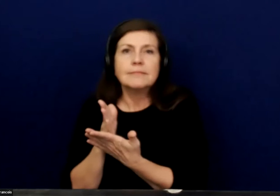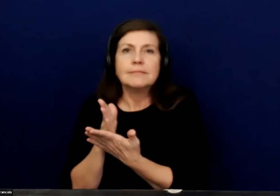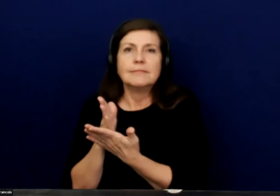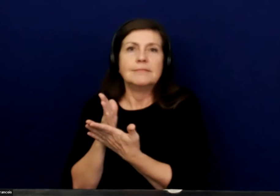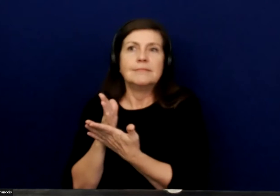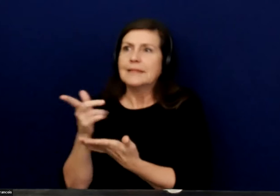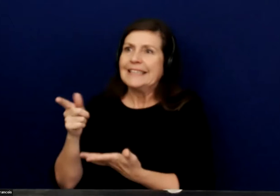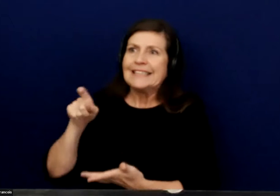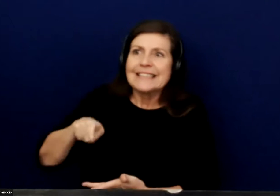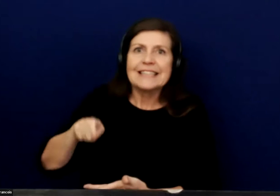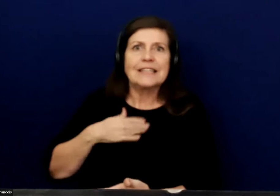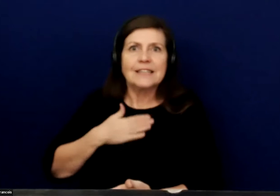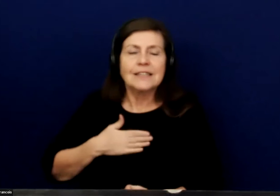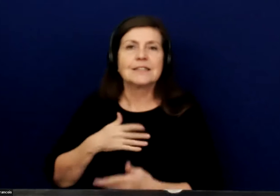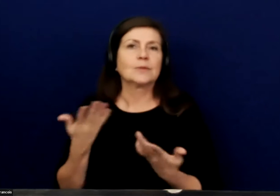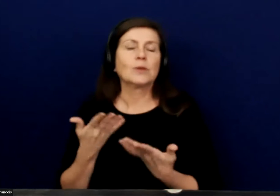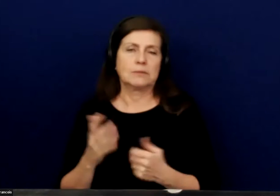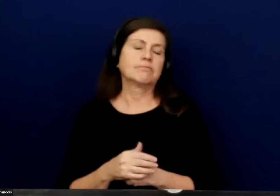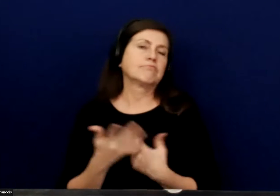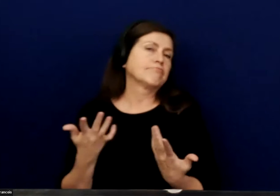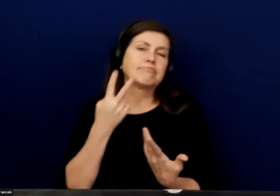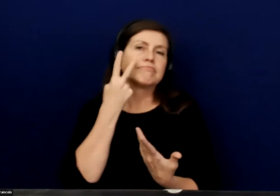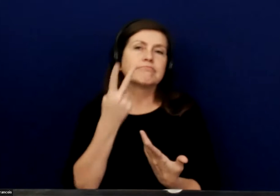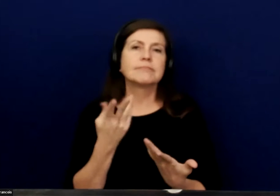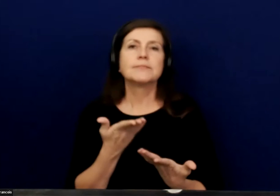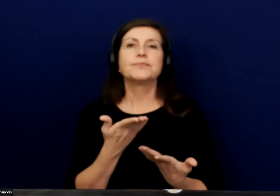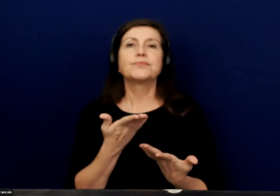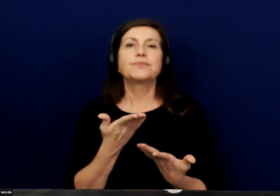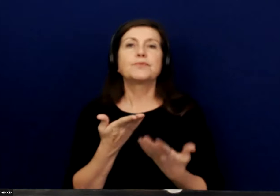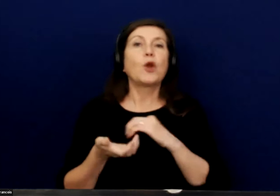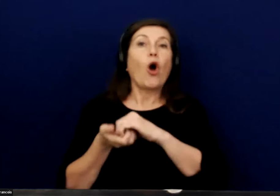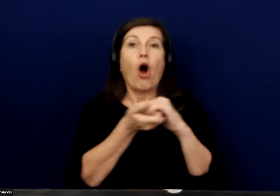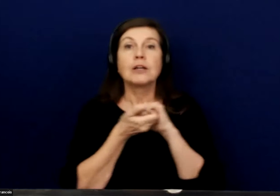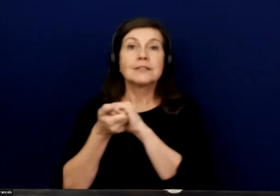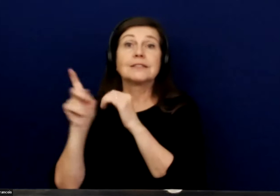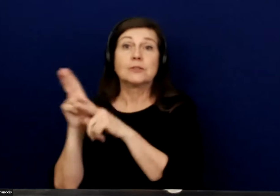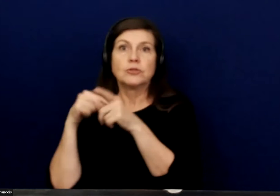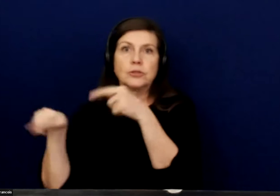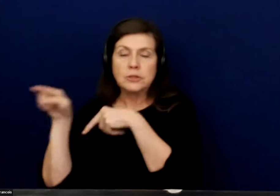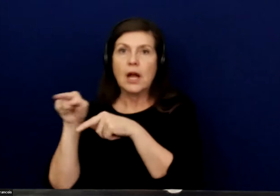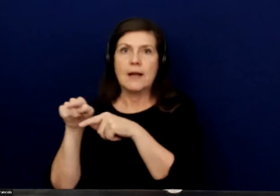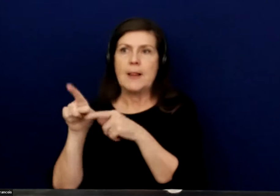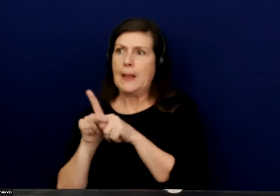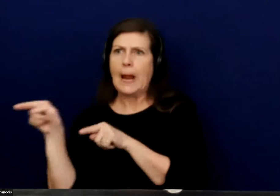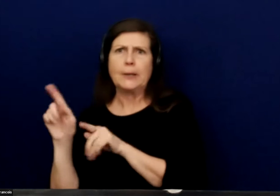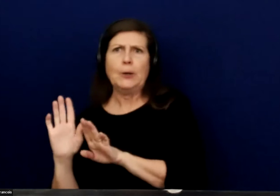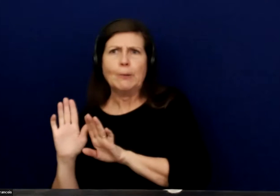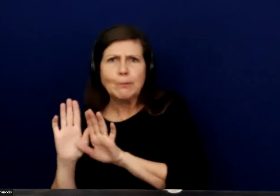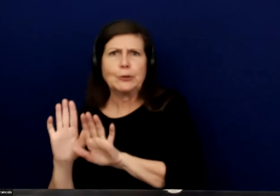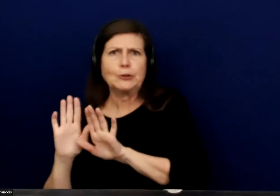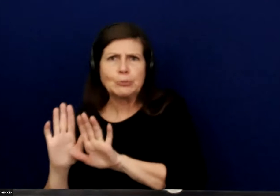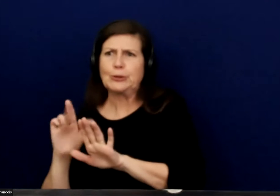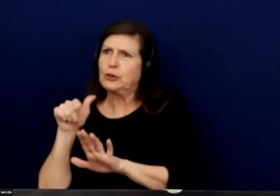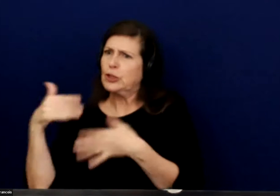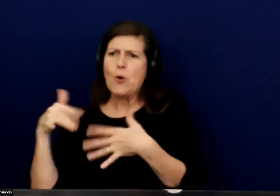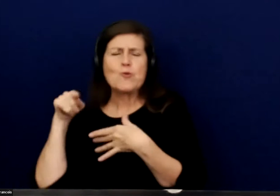discussed is when the user organizations are really coming to an organization, pushing them for something that is really, really valuable